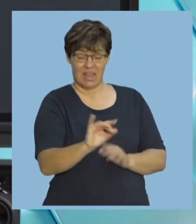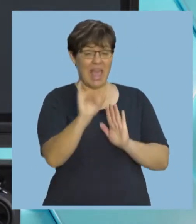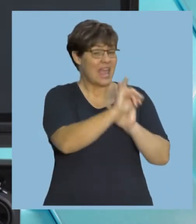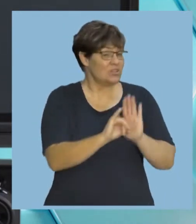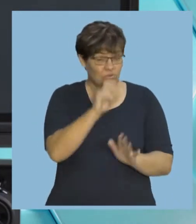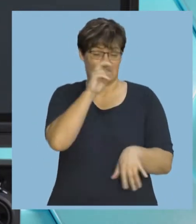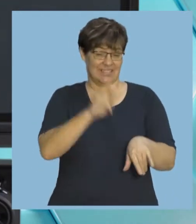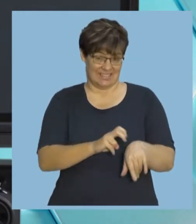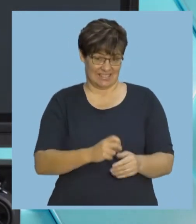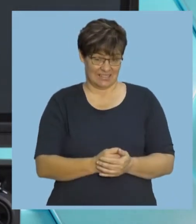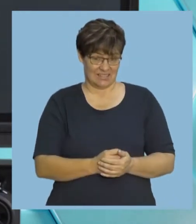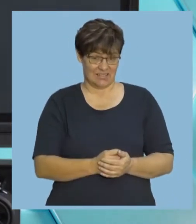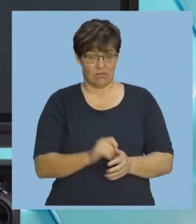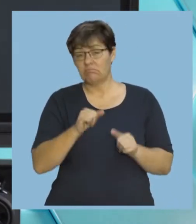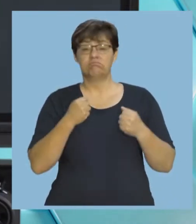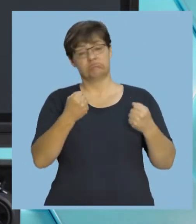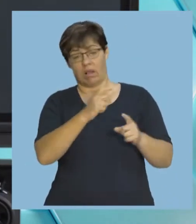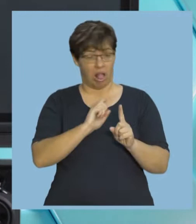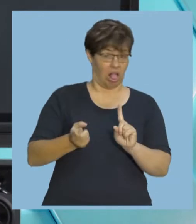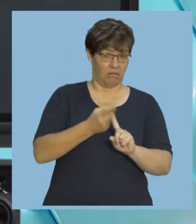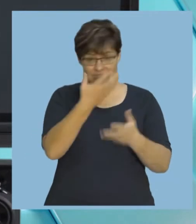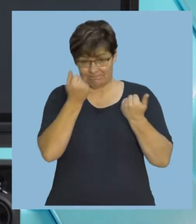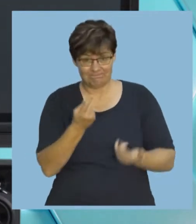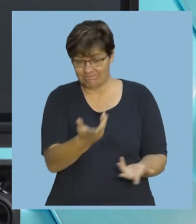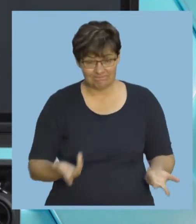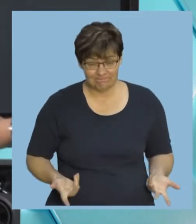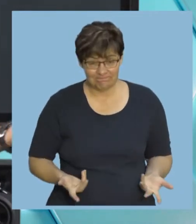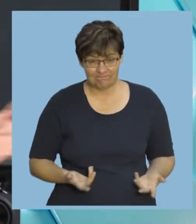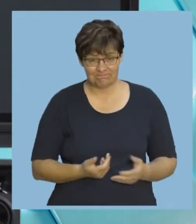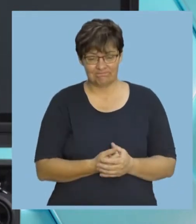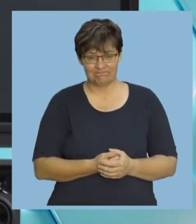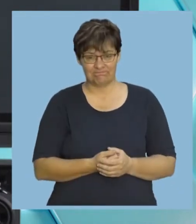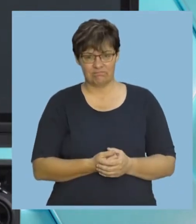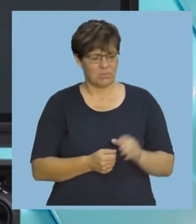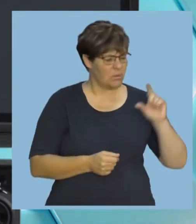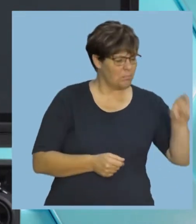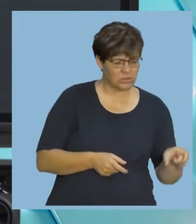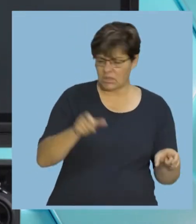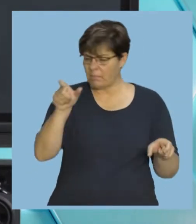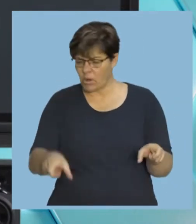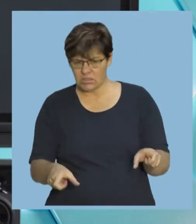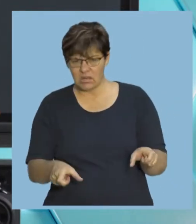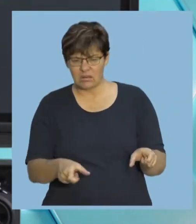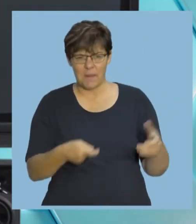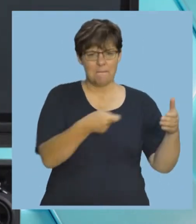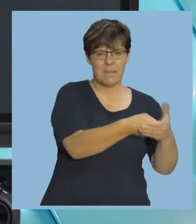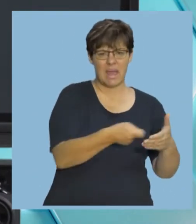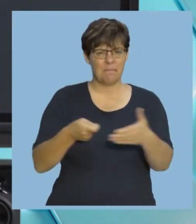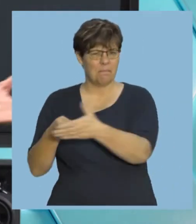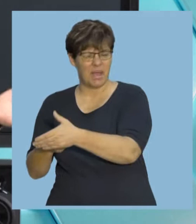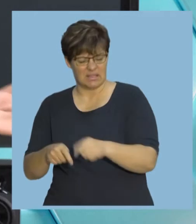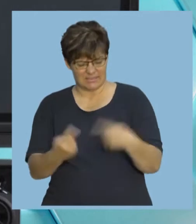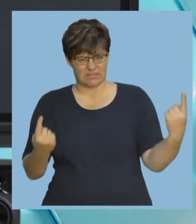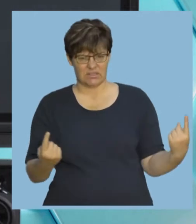insurance because you'll never know what might happen on the road. That we pay different premium. How does